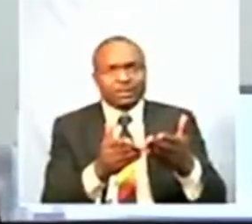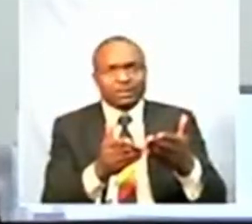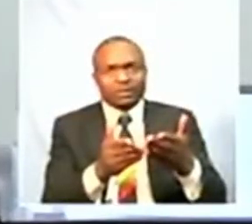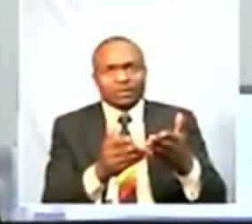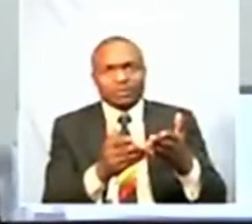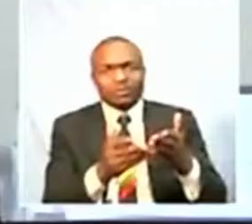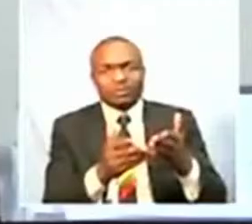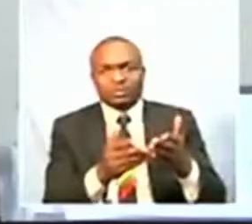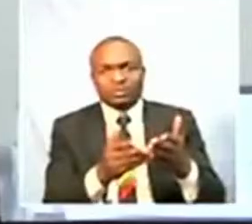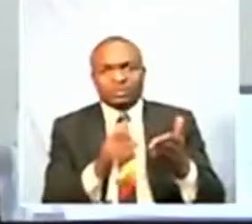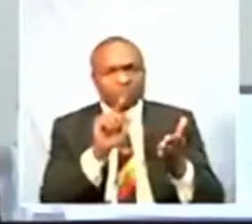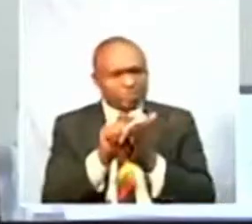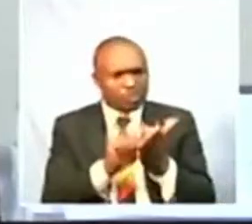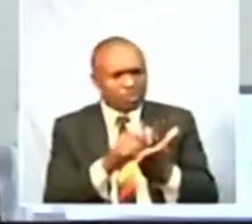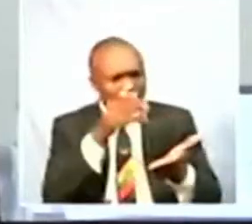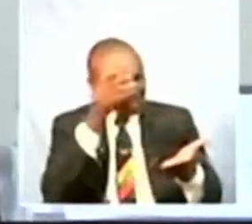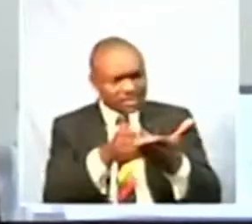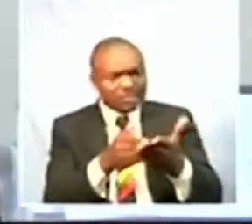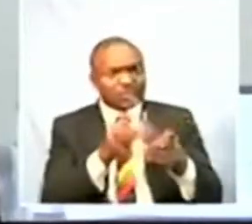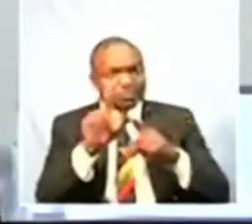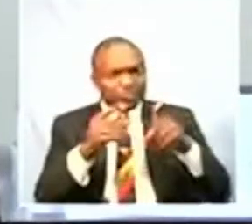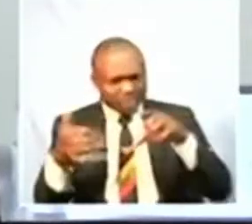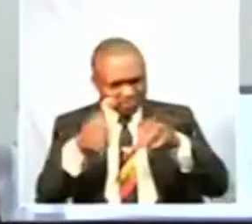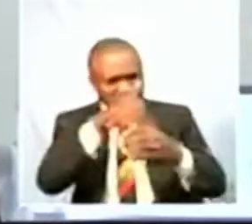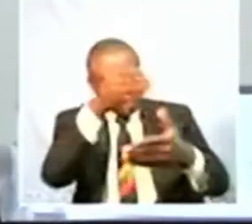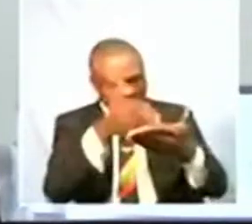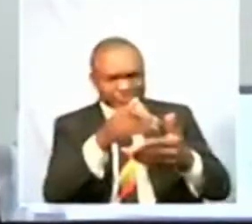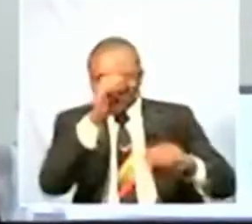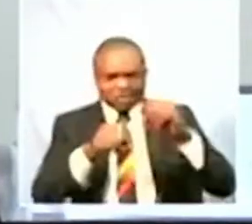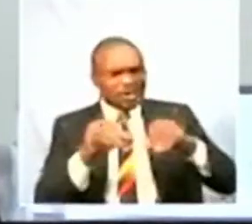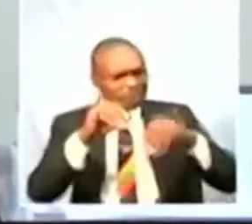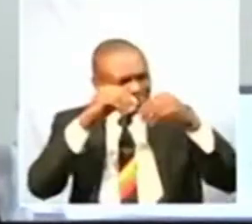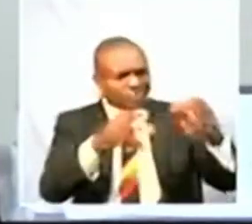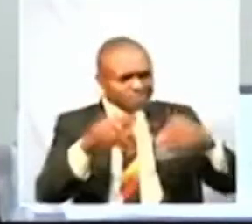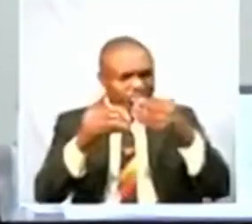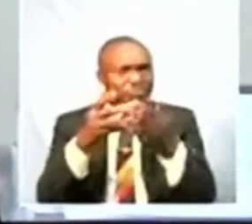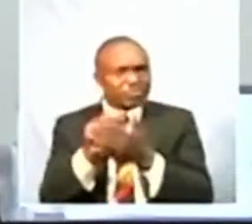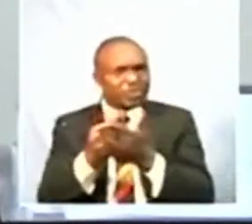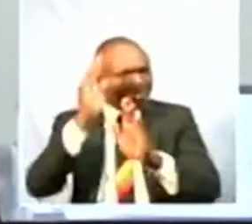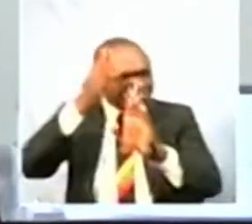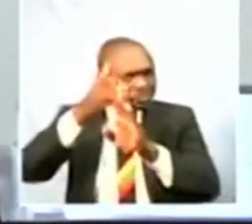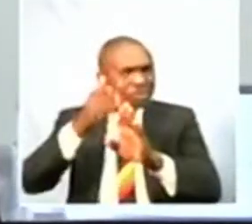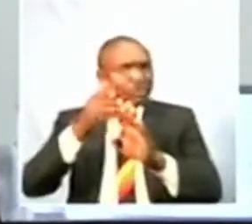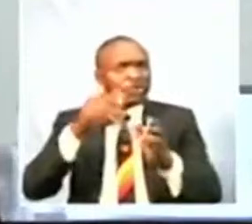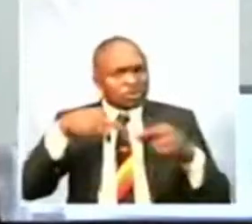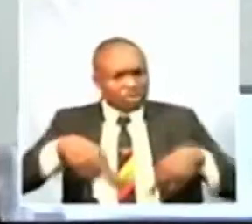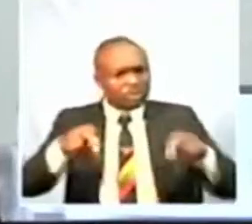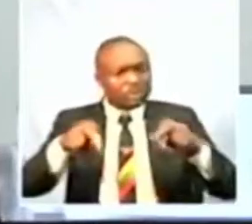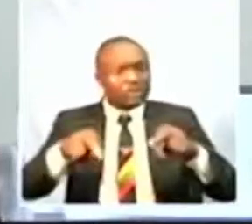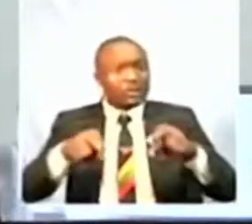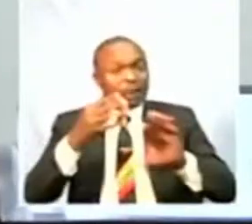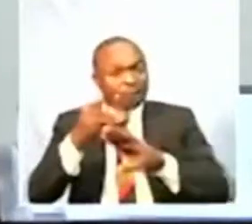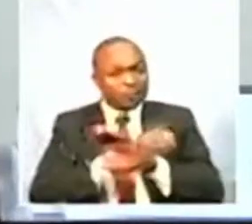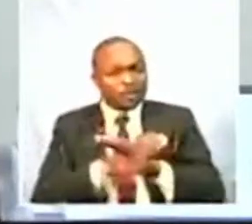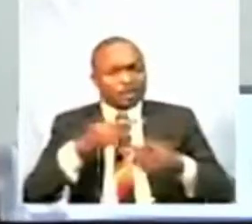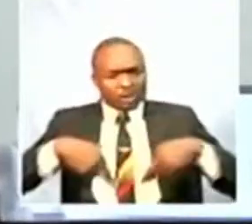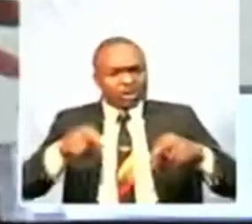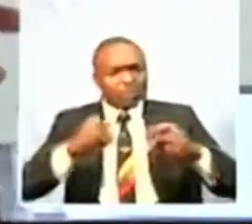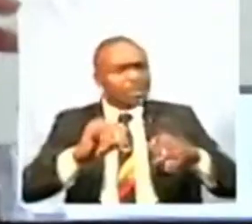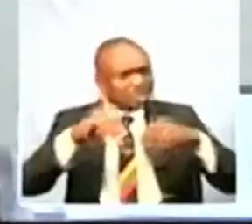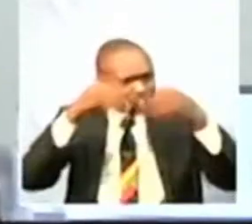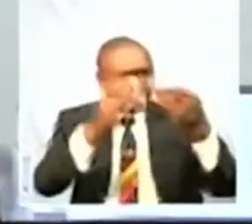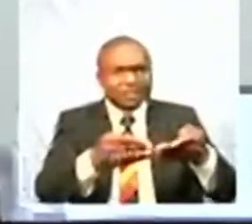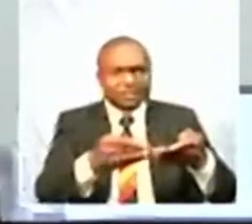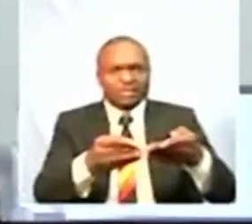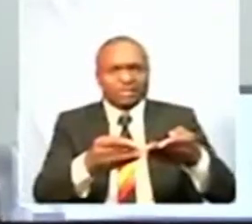who are involved in this. You cannot be dishing out money meant for roads. Before a road is even handed